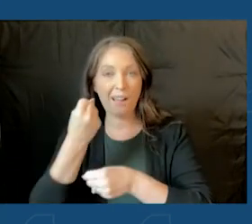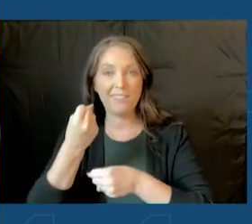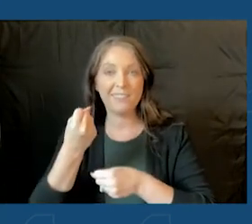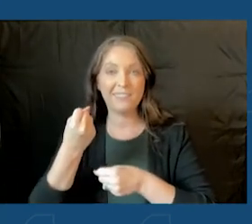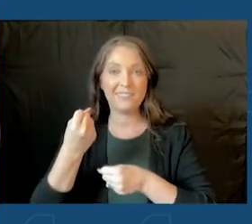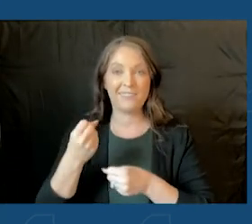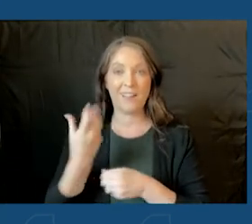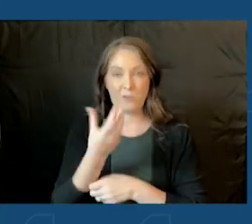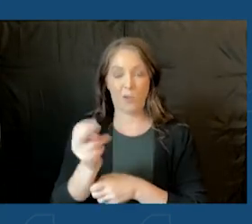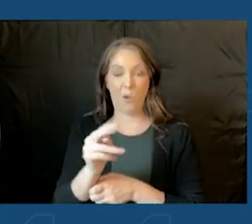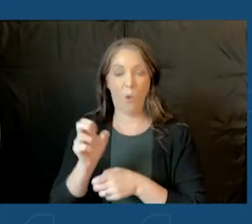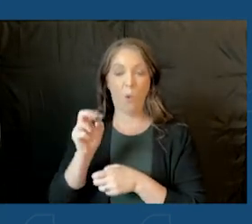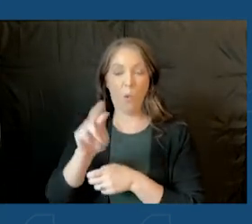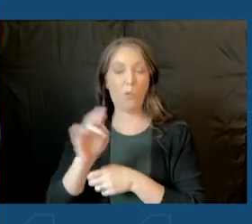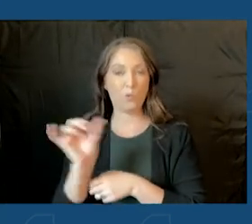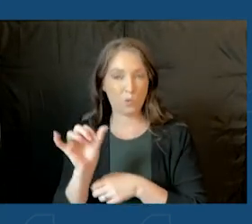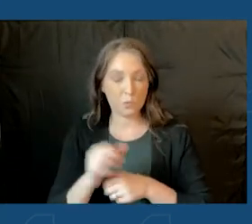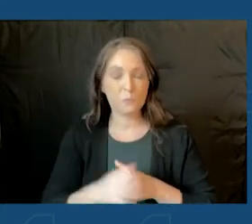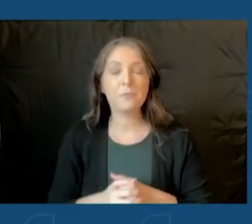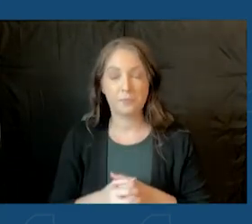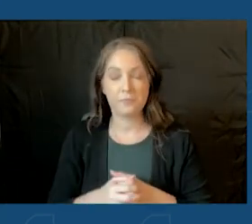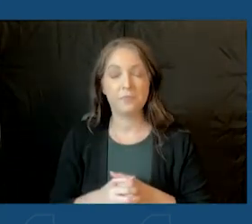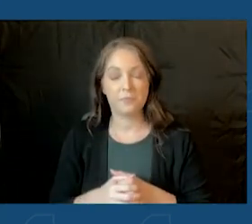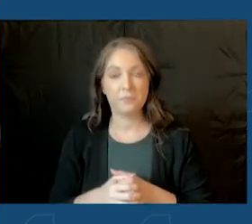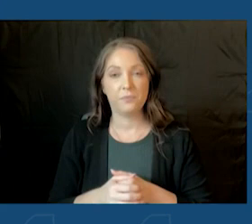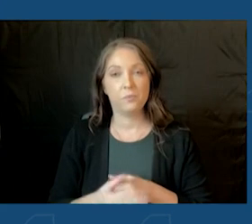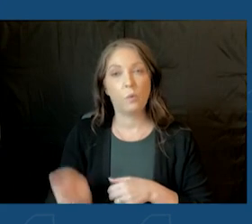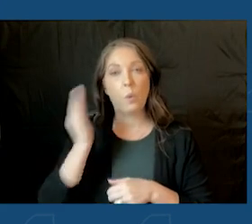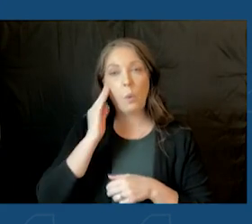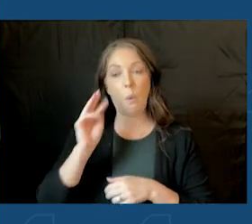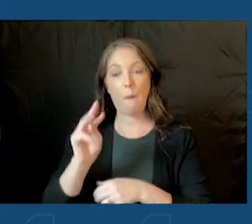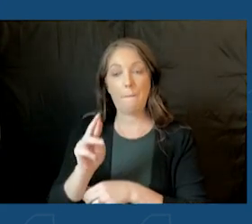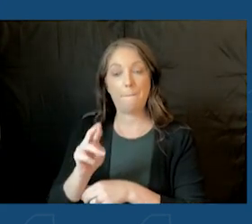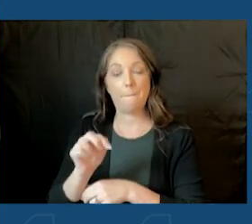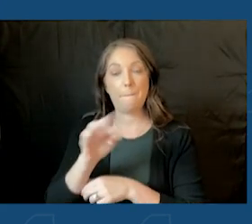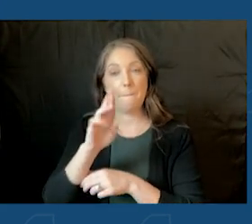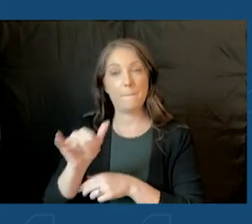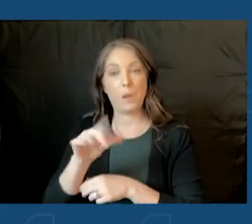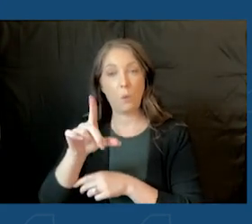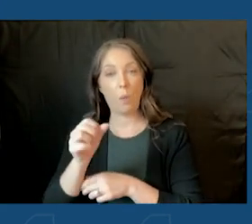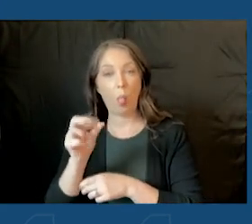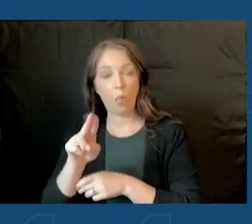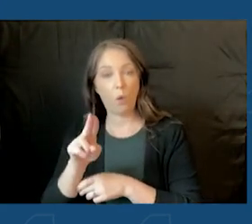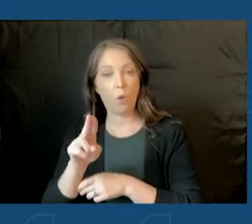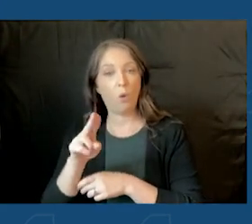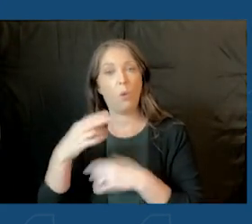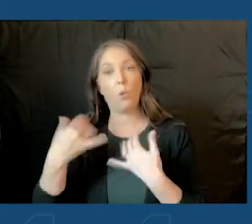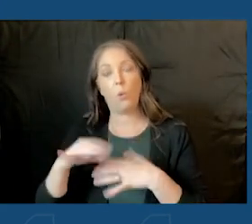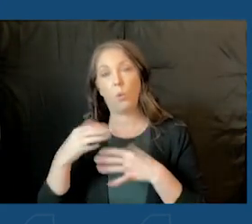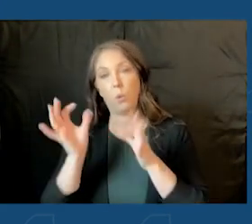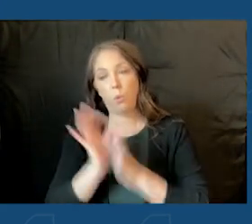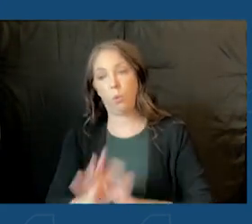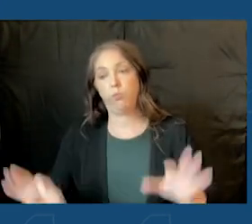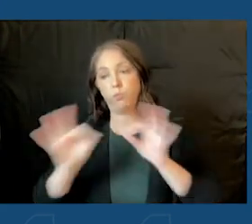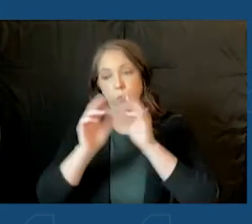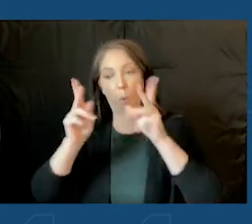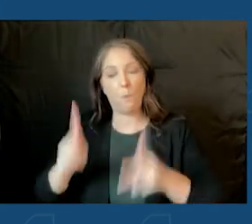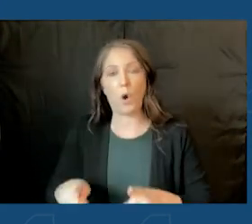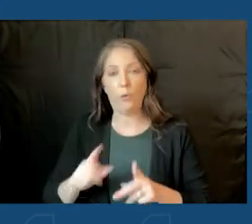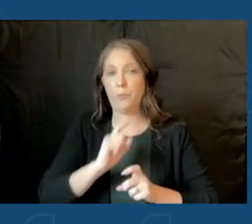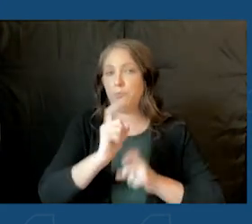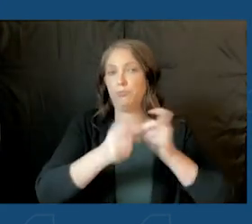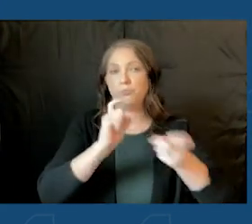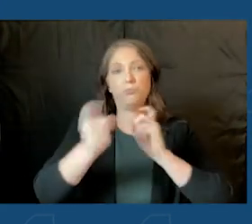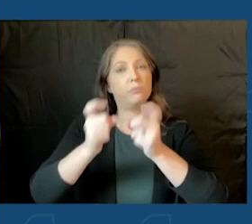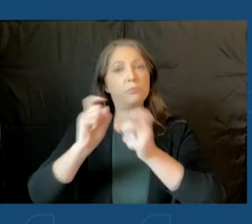owner. We also know that Marylou was a consequential figure who did philanthropic good works on behalf